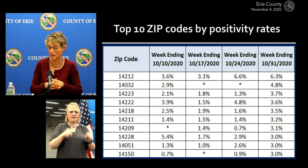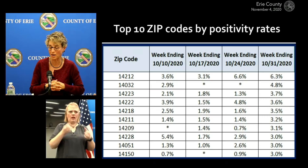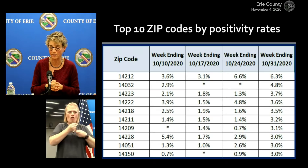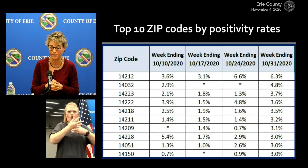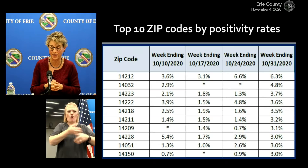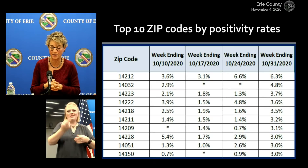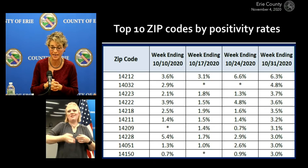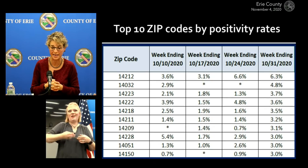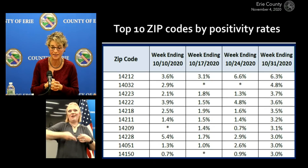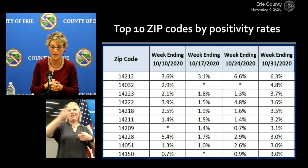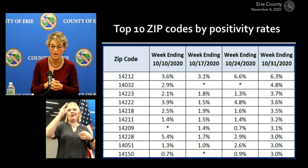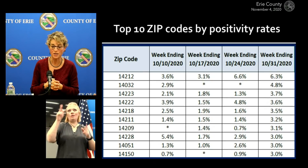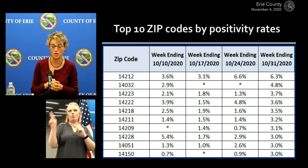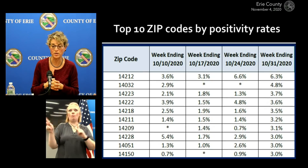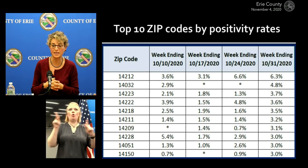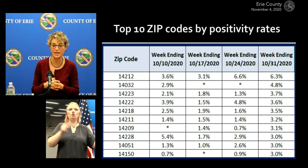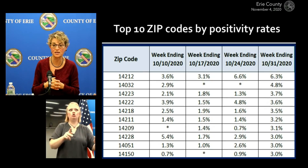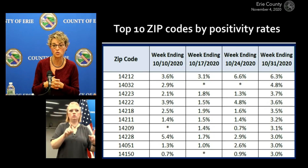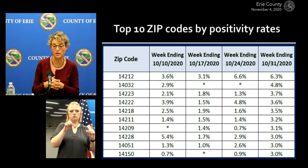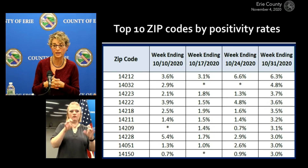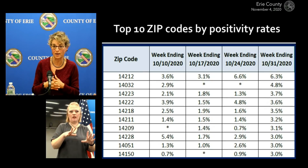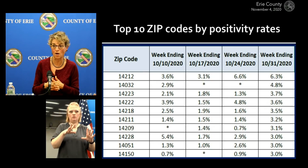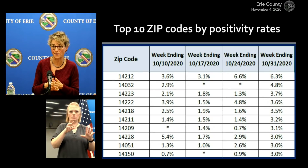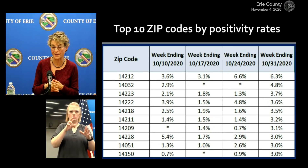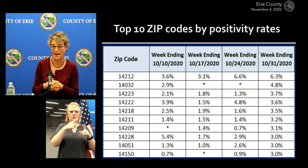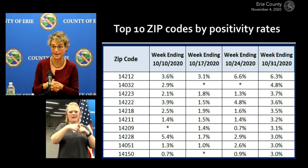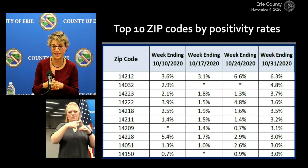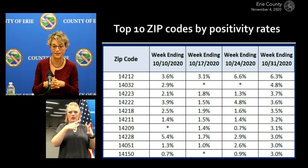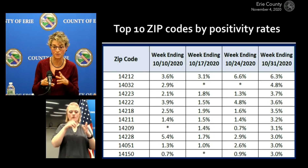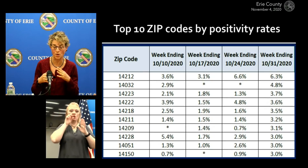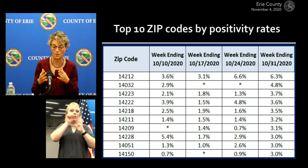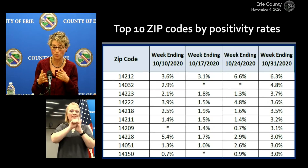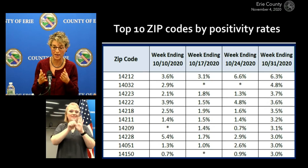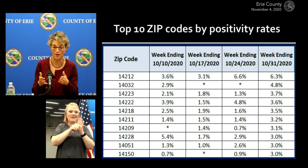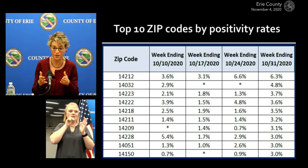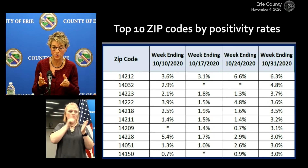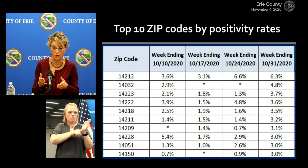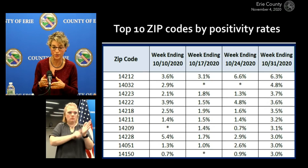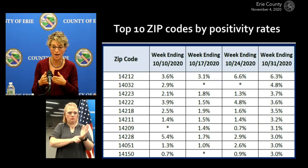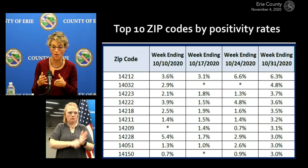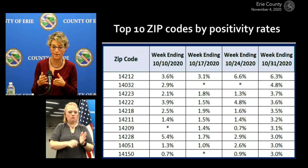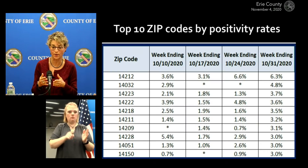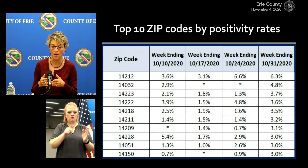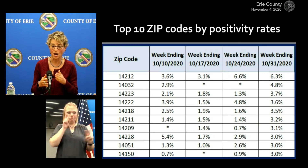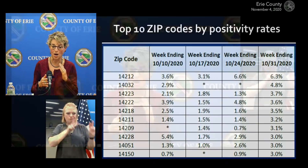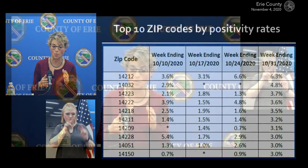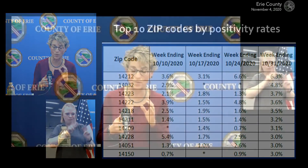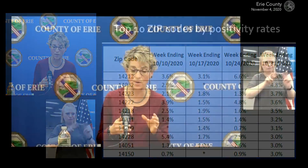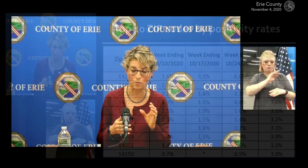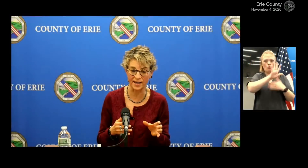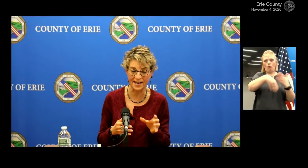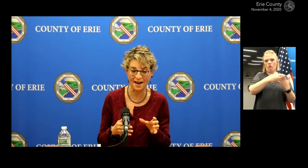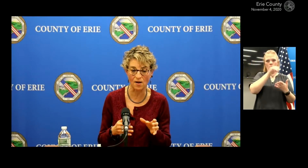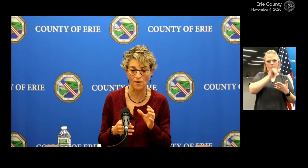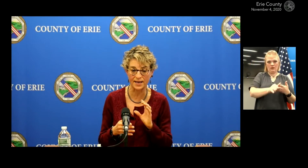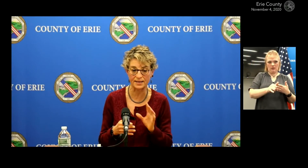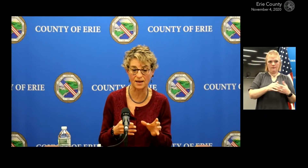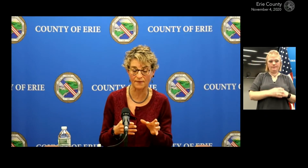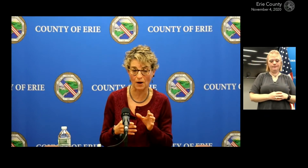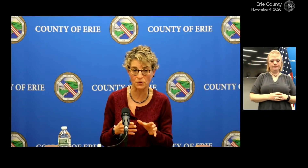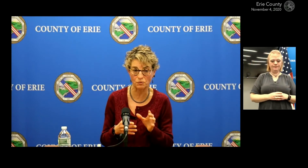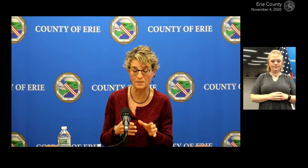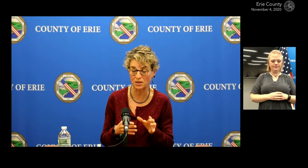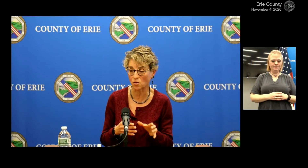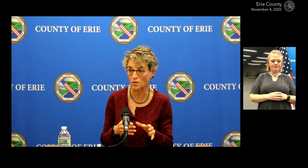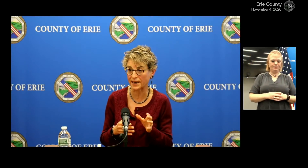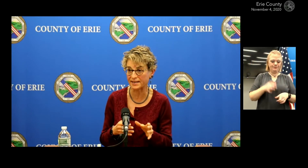of tests. So the state is looking at all of that, and we are concerned. However, right now, as